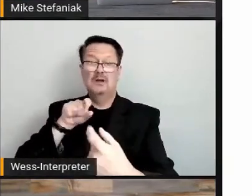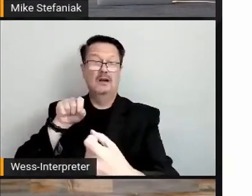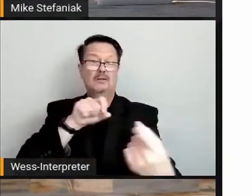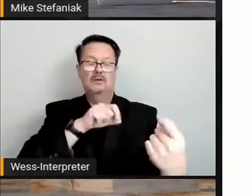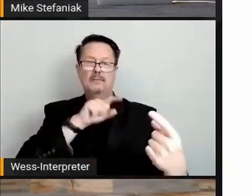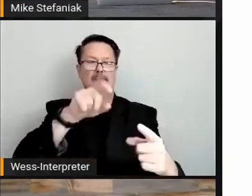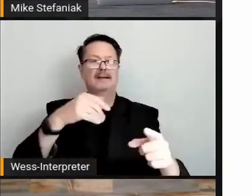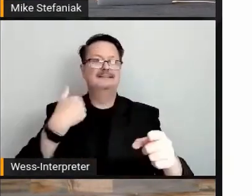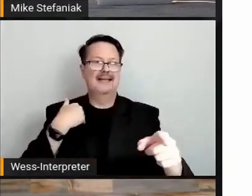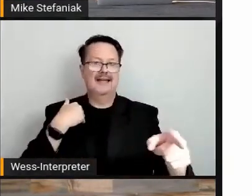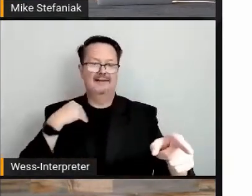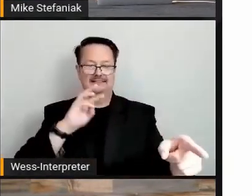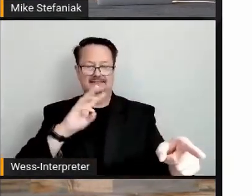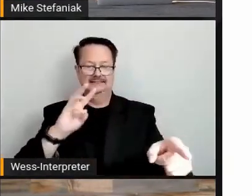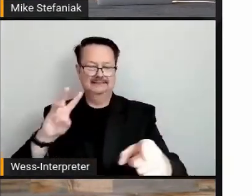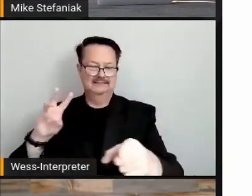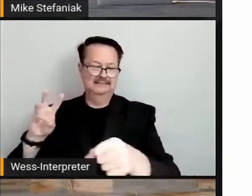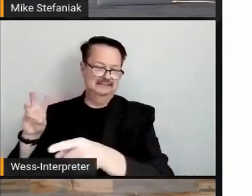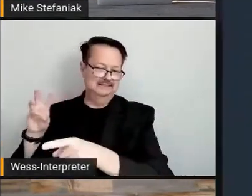to be v6.